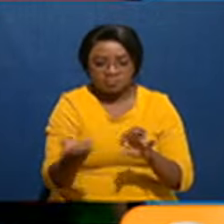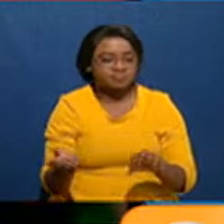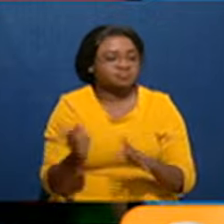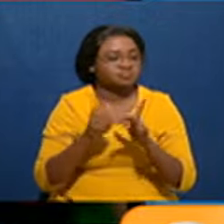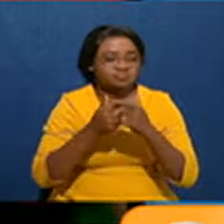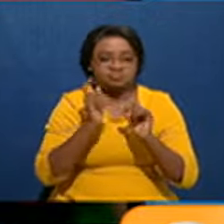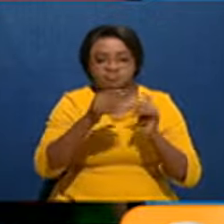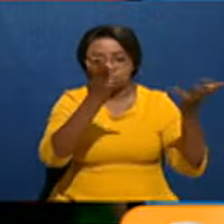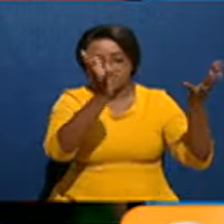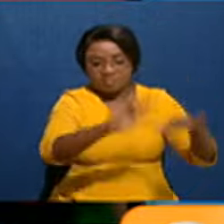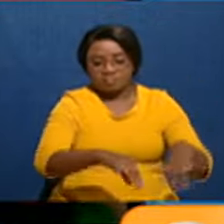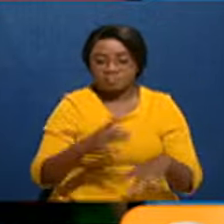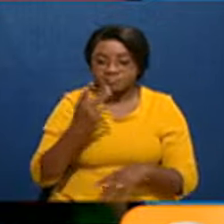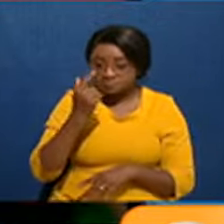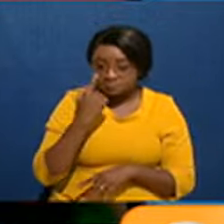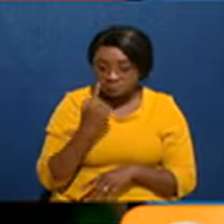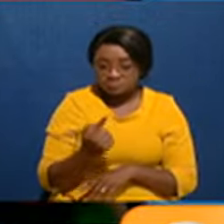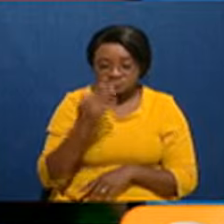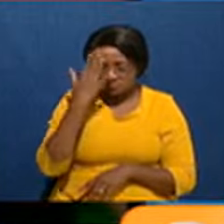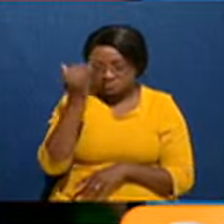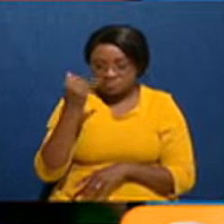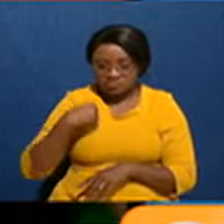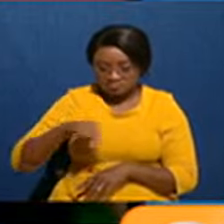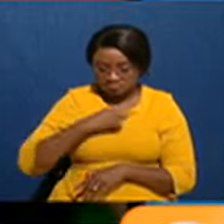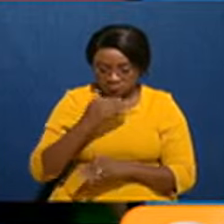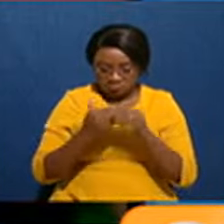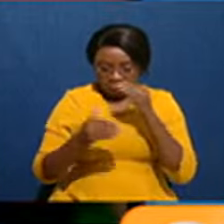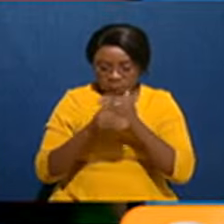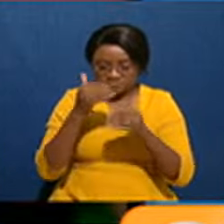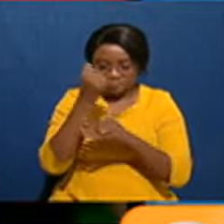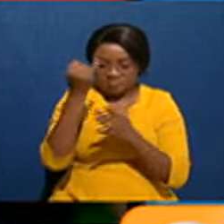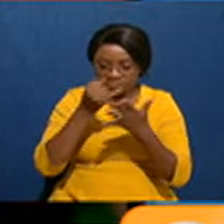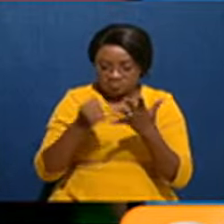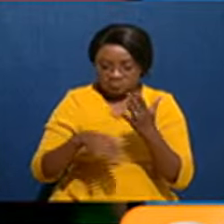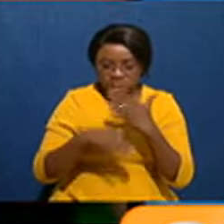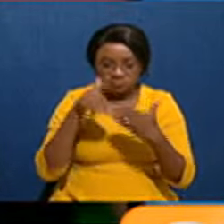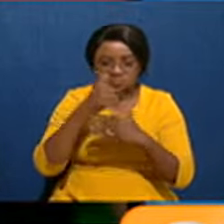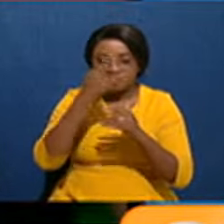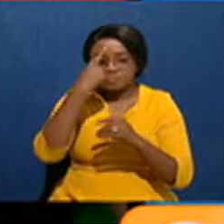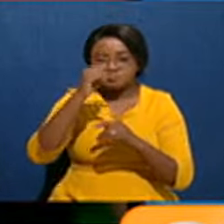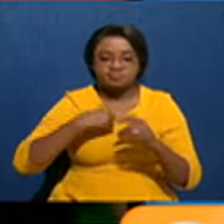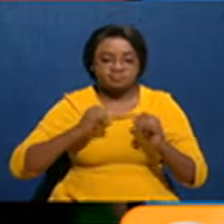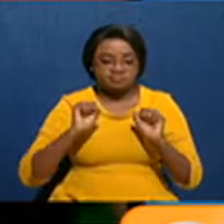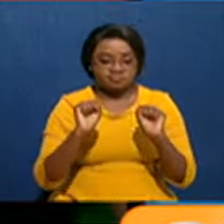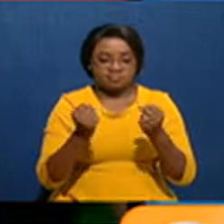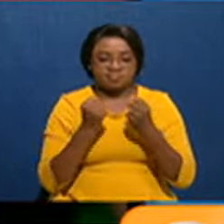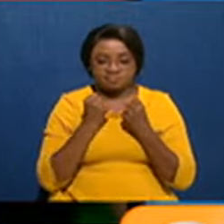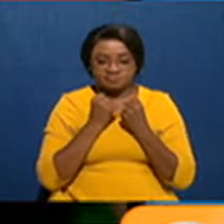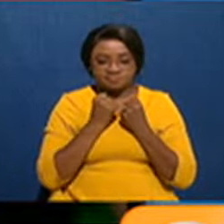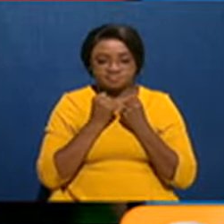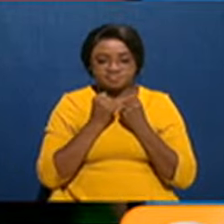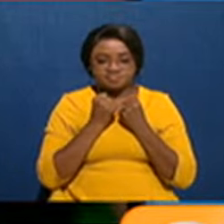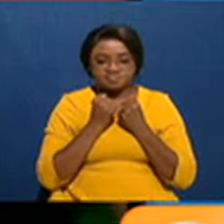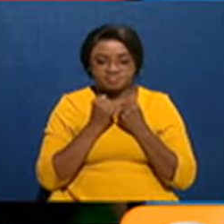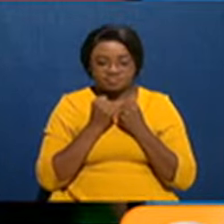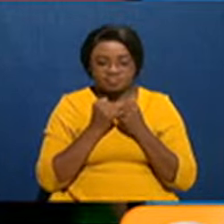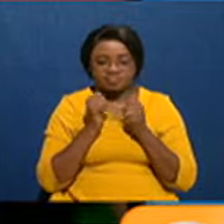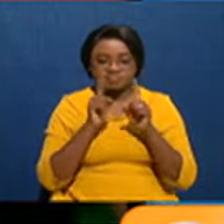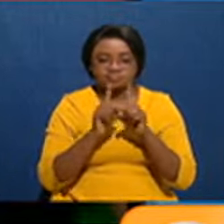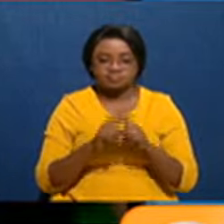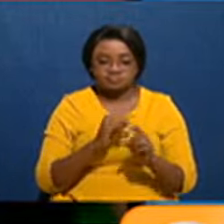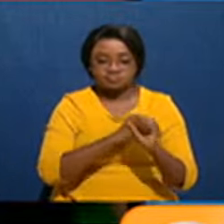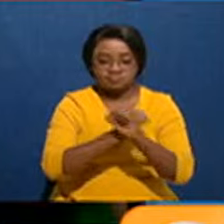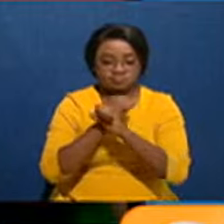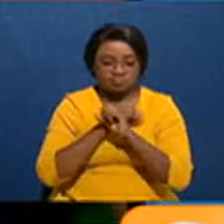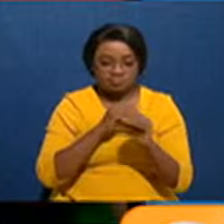for functionality, safety, economy, reliability. So that if a building really you cannot salvage it, of course we have to demolish. Sadly